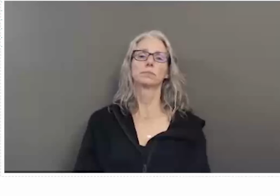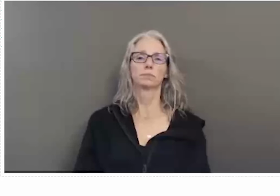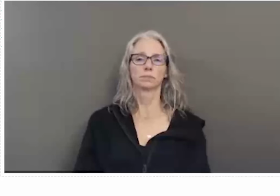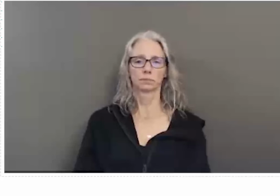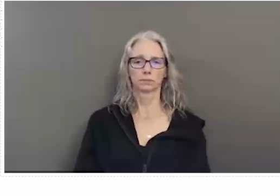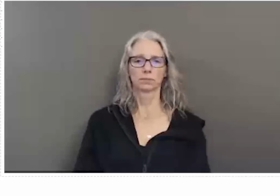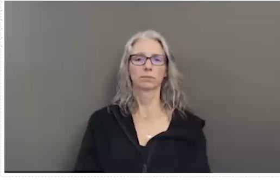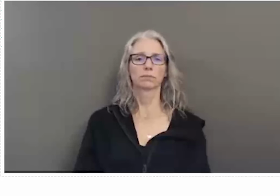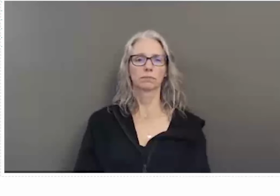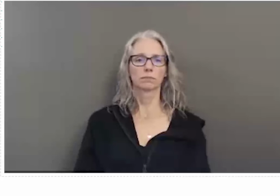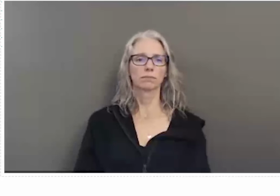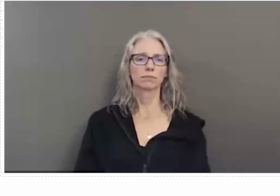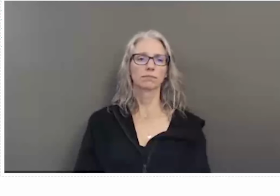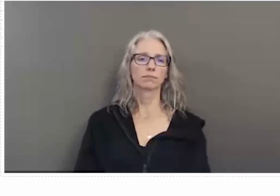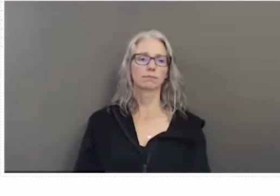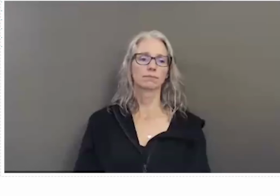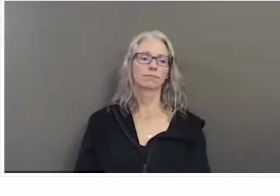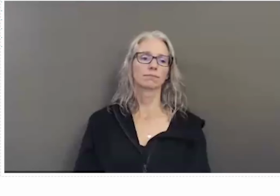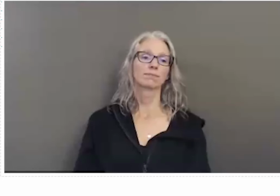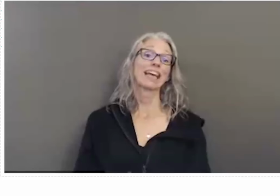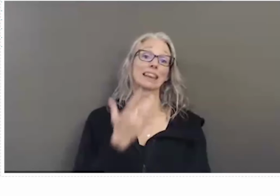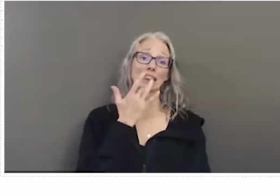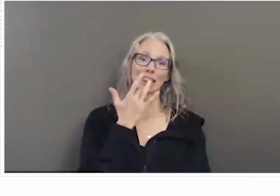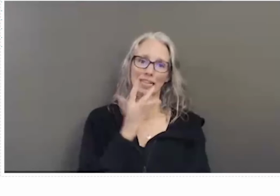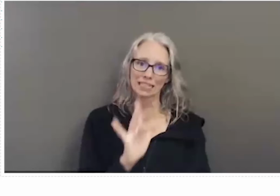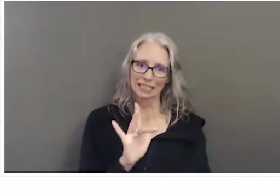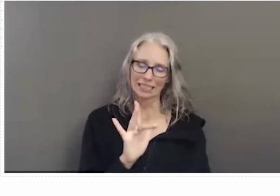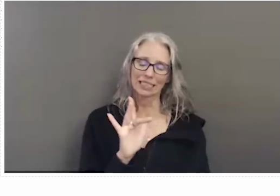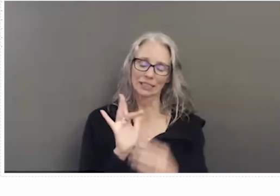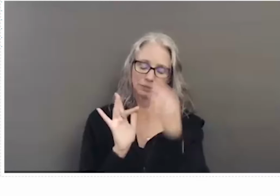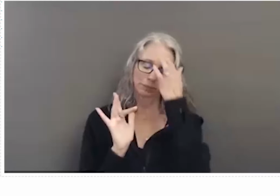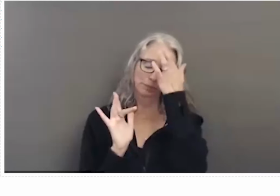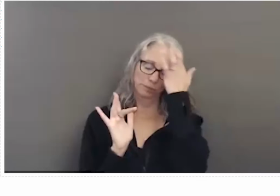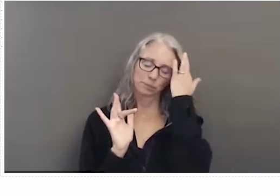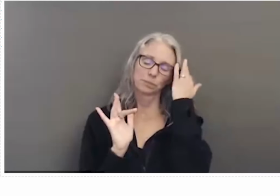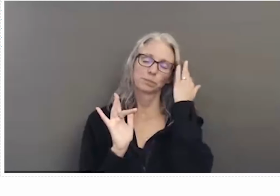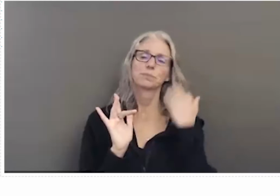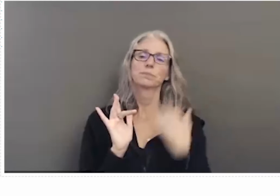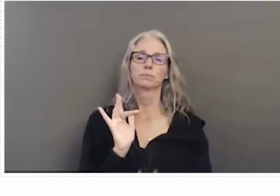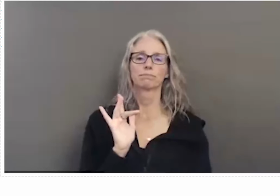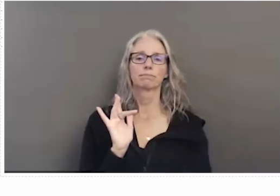also luckily, thanks to our board's uh,